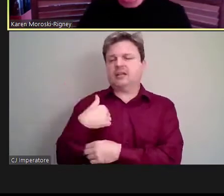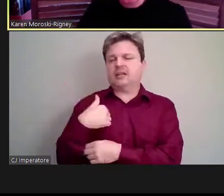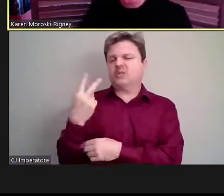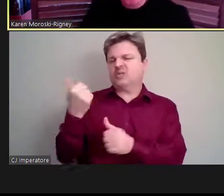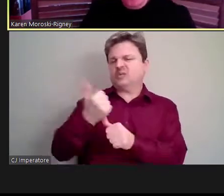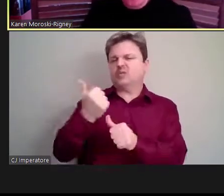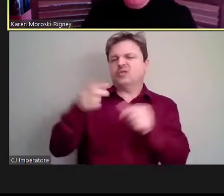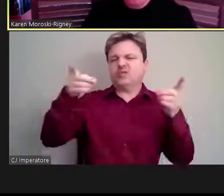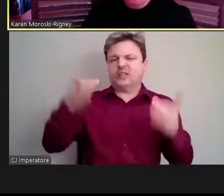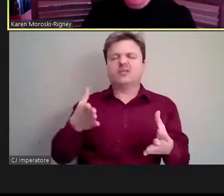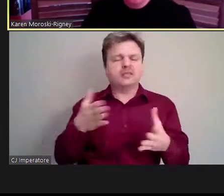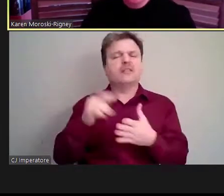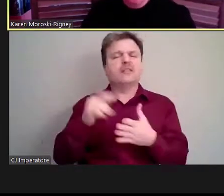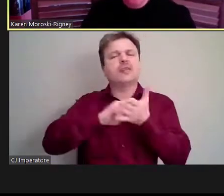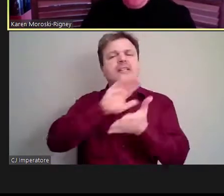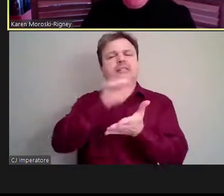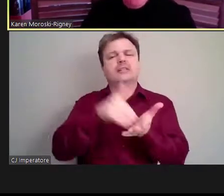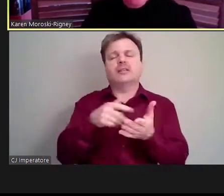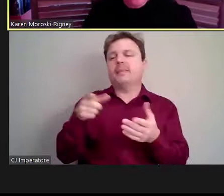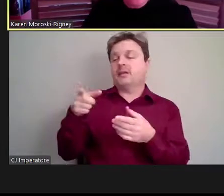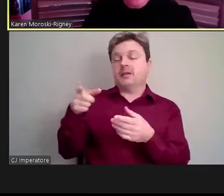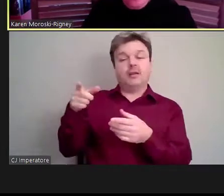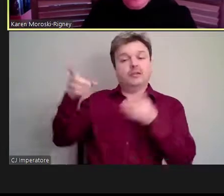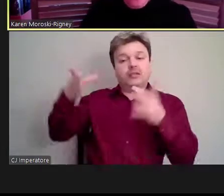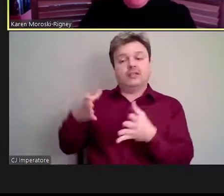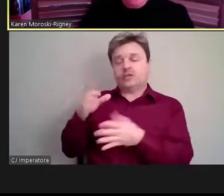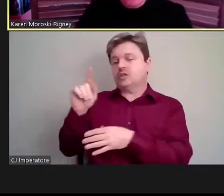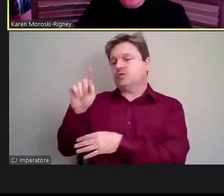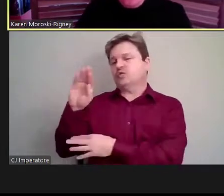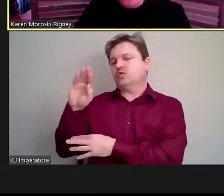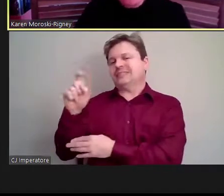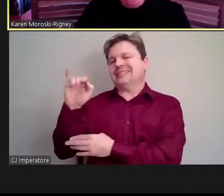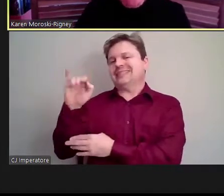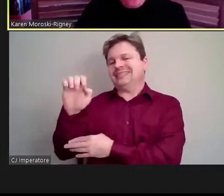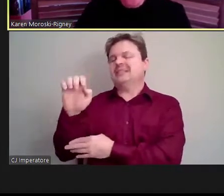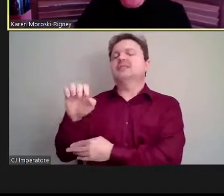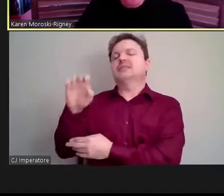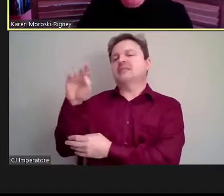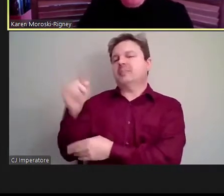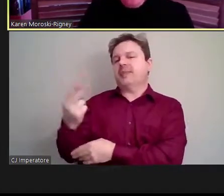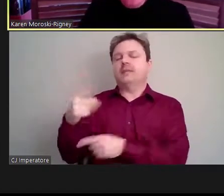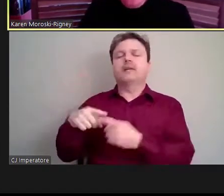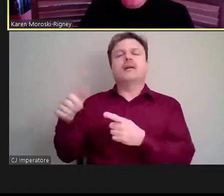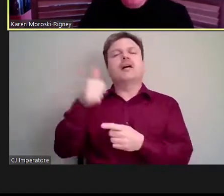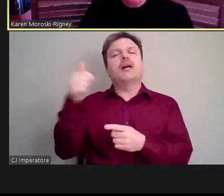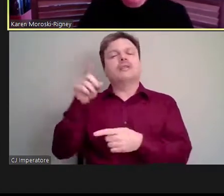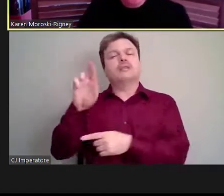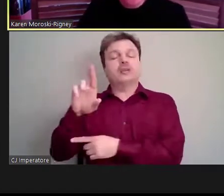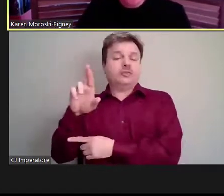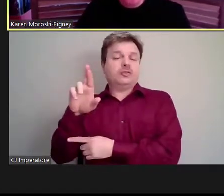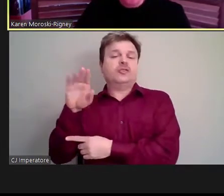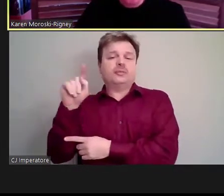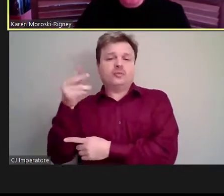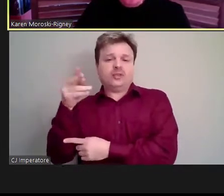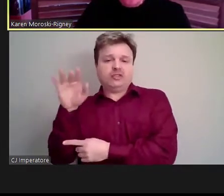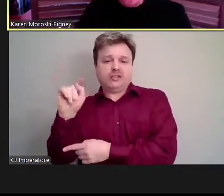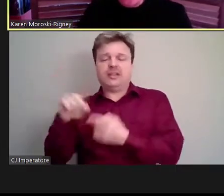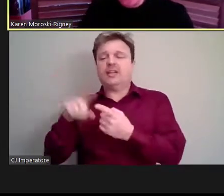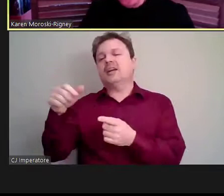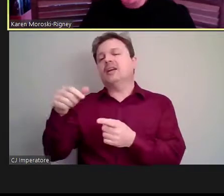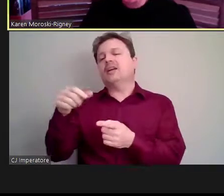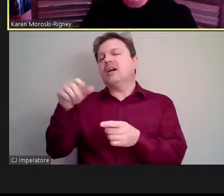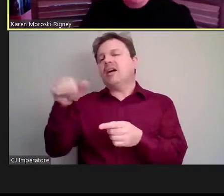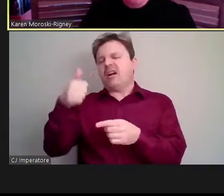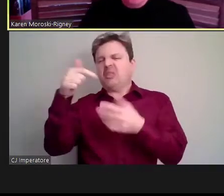and I'm joined today by our director, Trixie Smith, the other associate director, Dr. Grace Pregent, and our assistant director, Colton